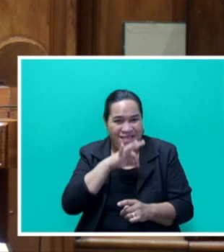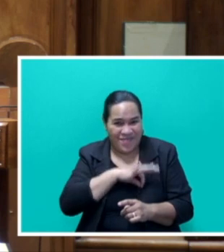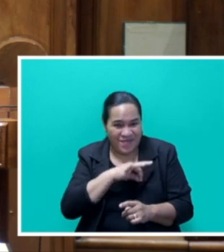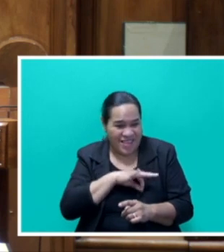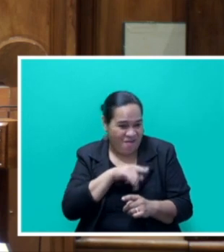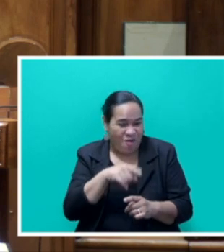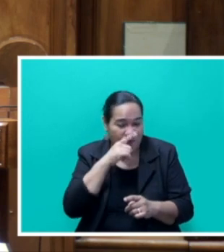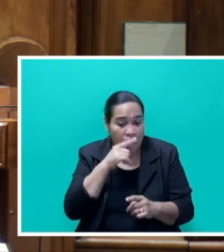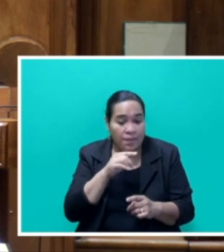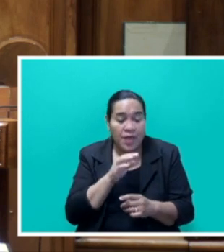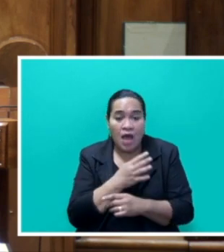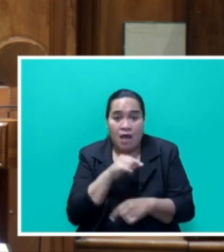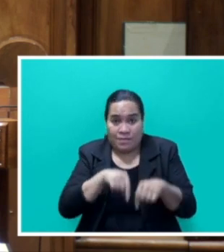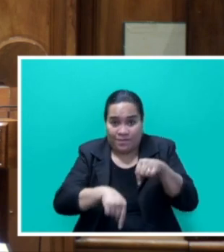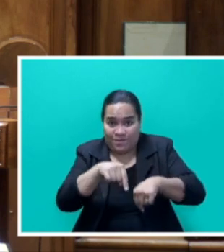Speaker, mangrove forests